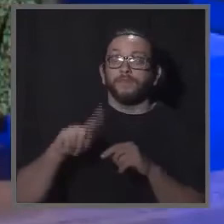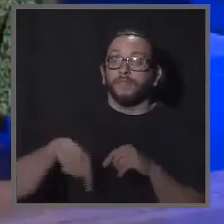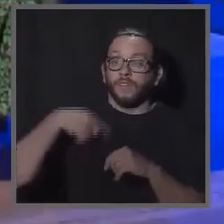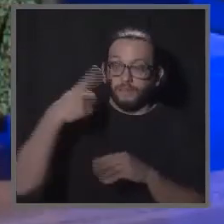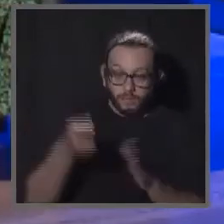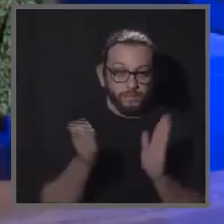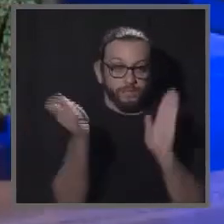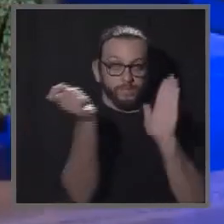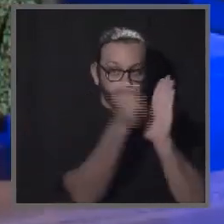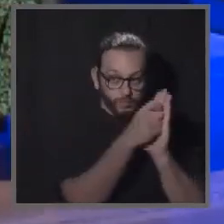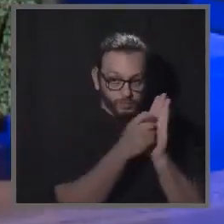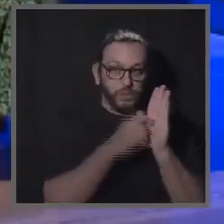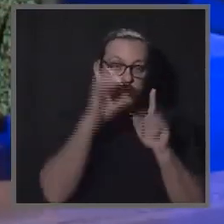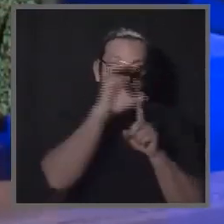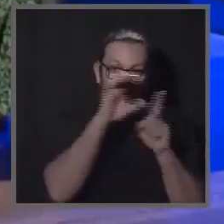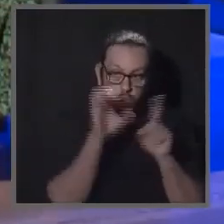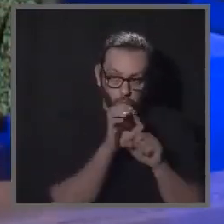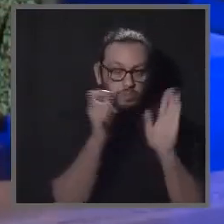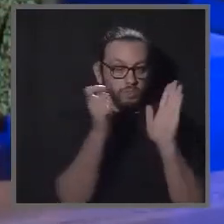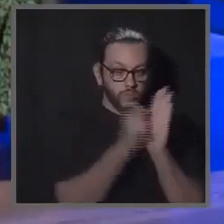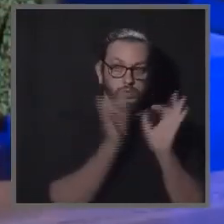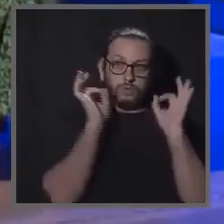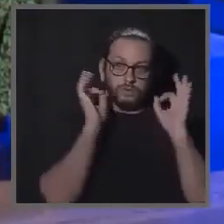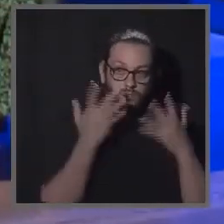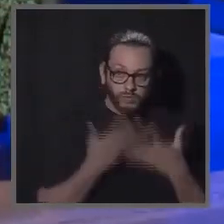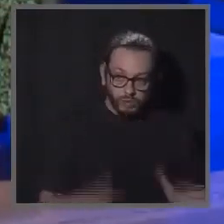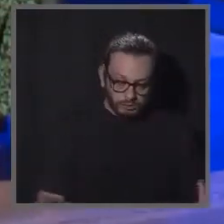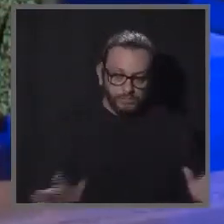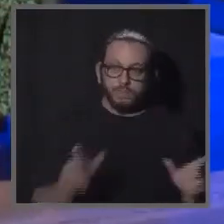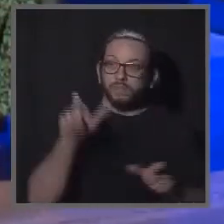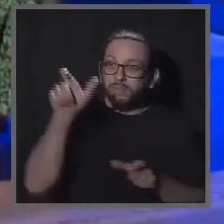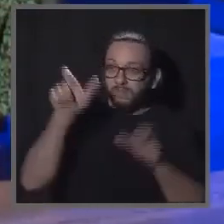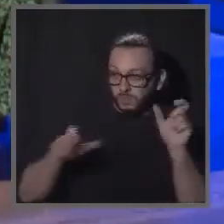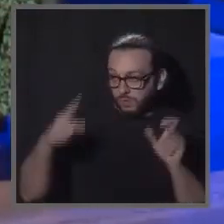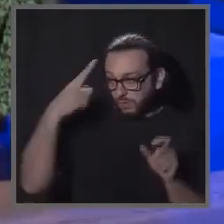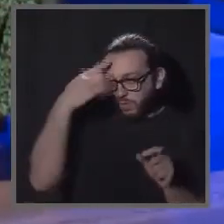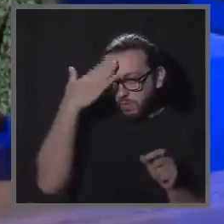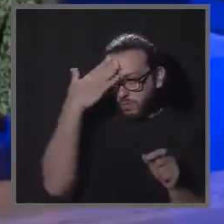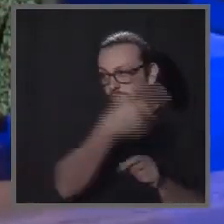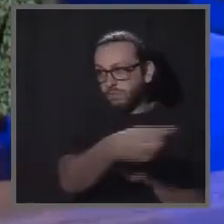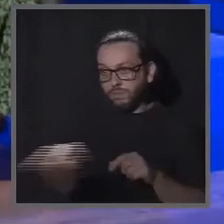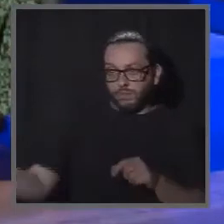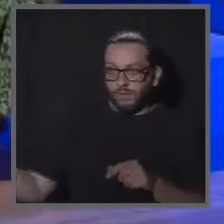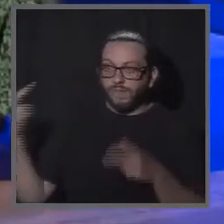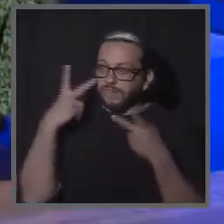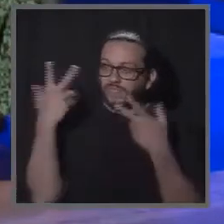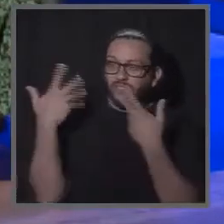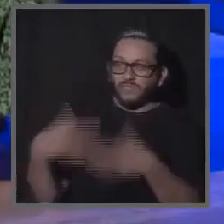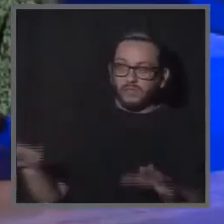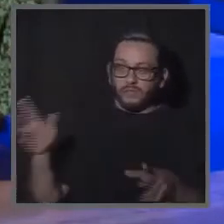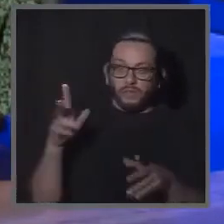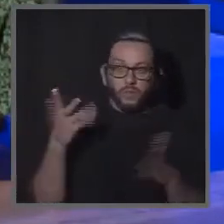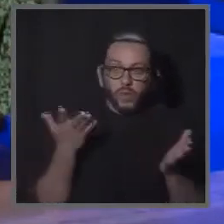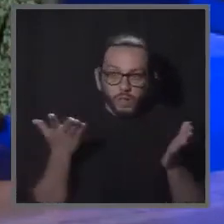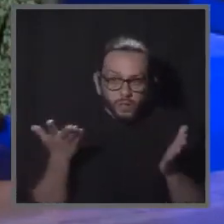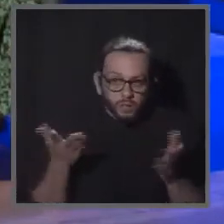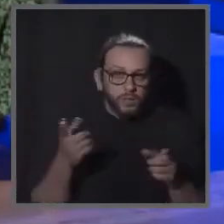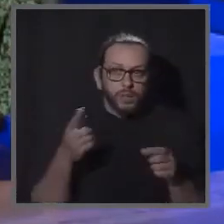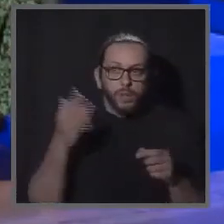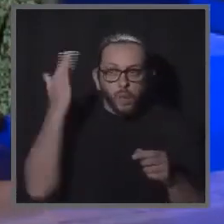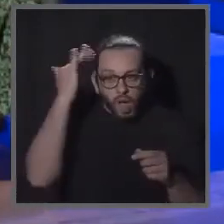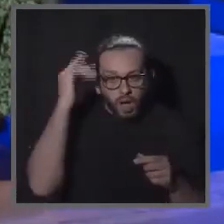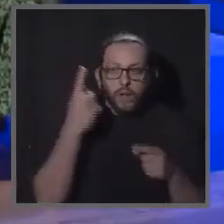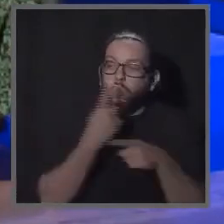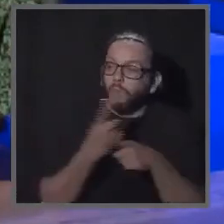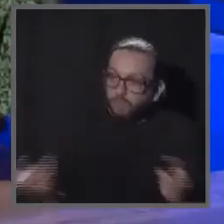know, because the work has already been done. People already know what they are going to watch, why they are going to watch, what